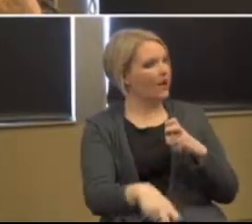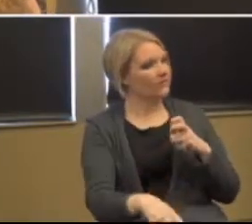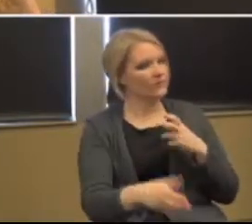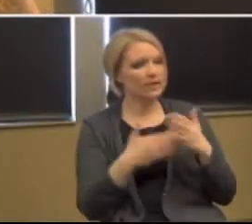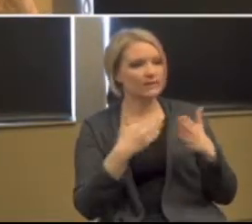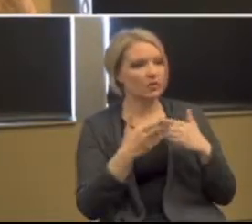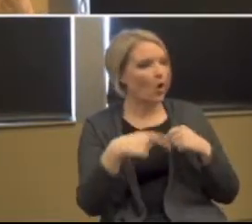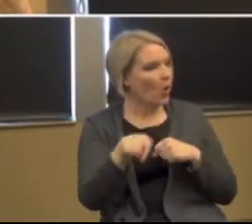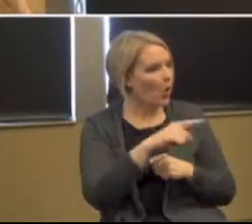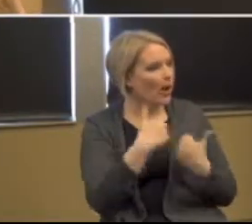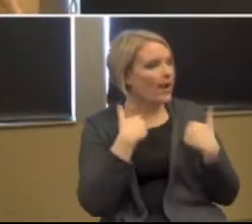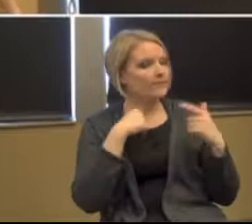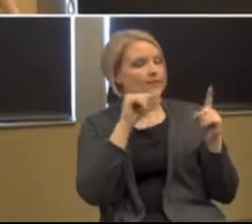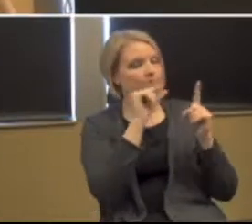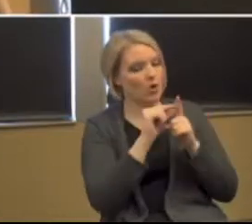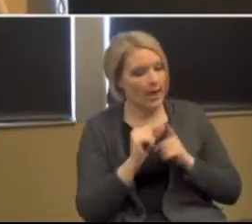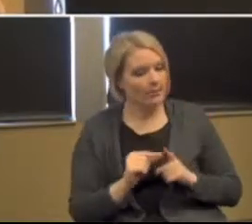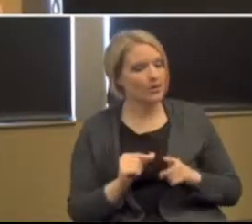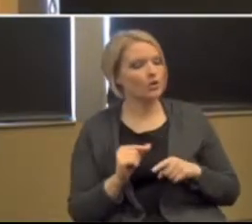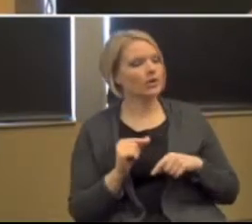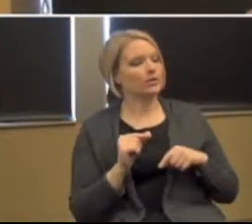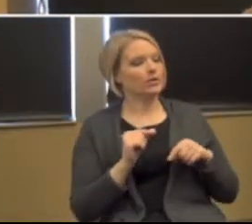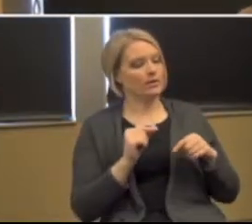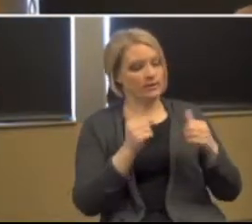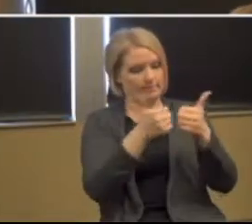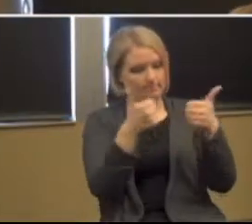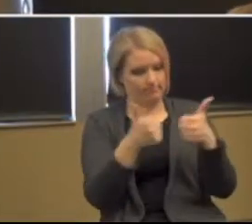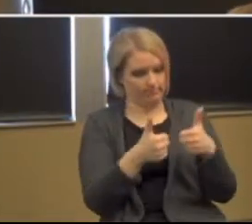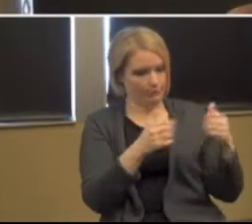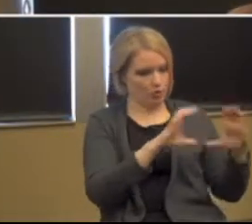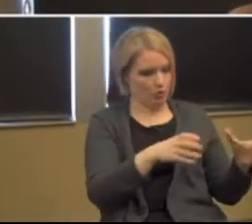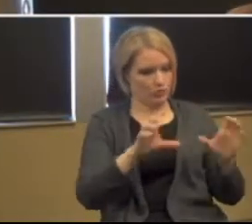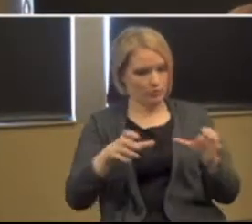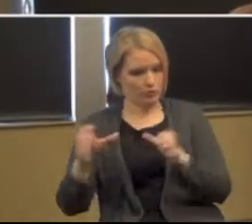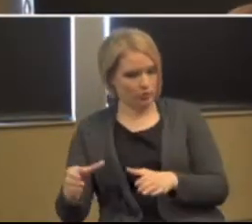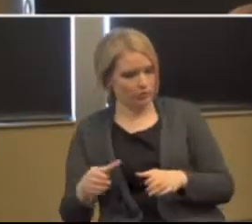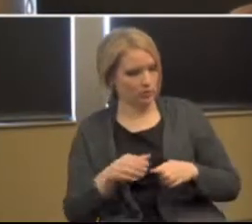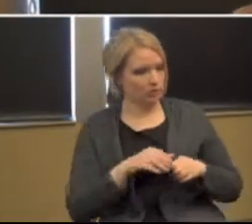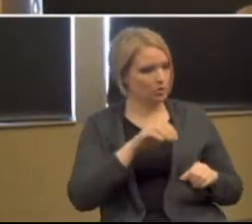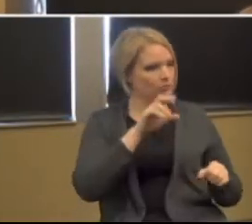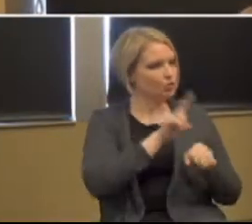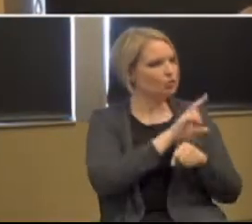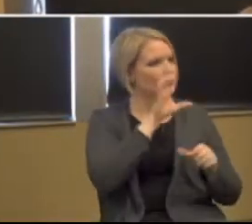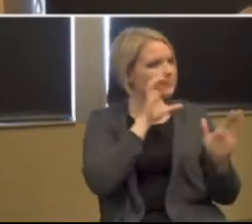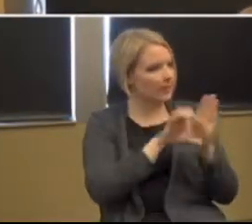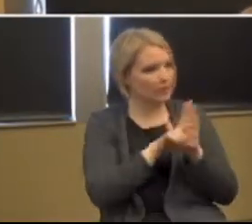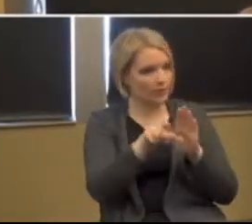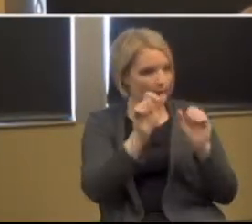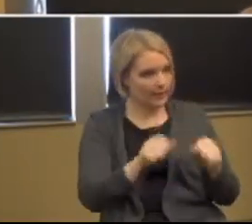with vocabulary, categorizing, or if you're using grammar graphics, can they sort